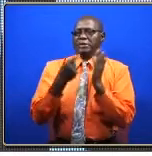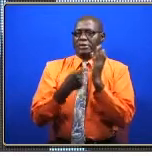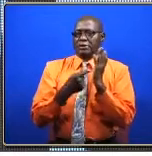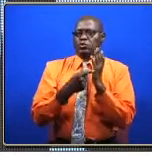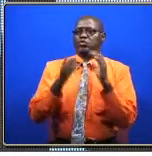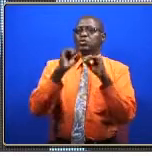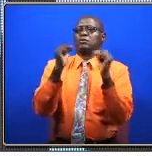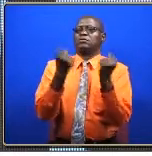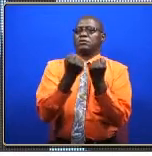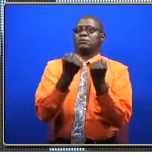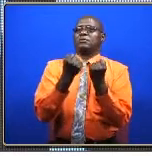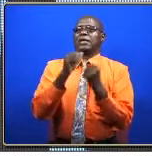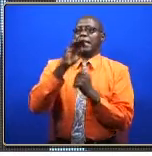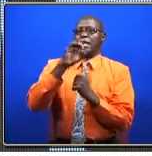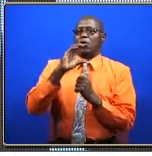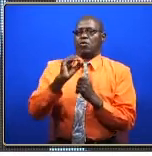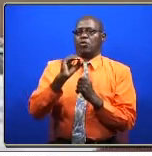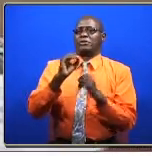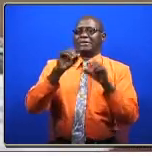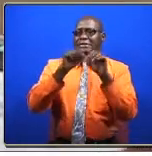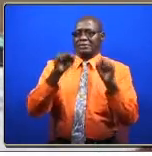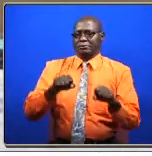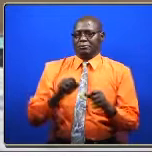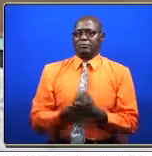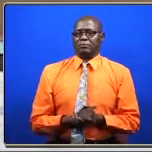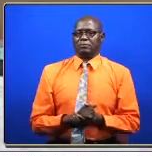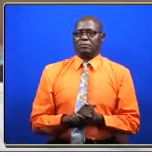the world's ecosystems.